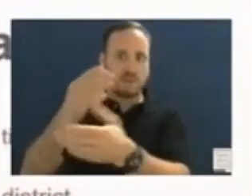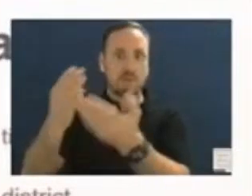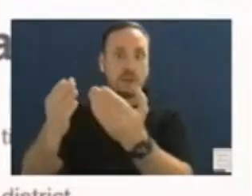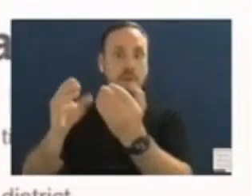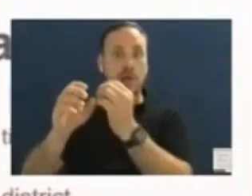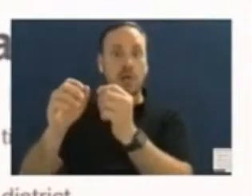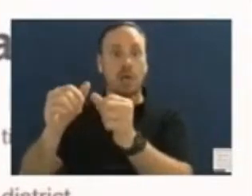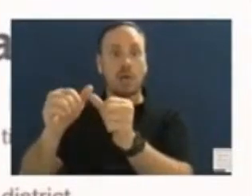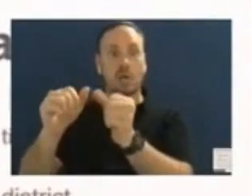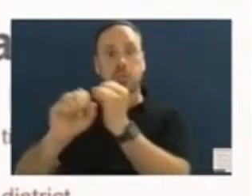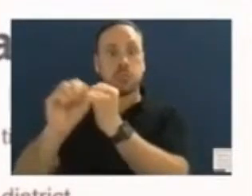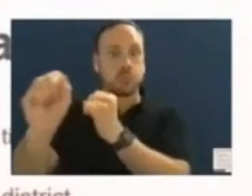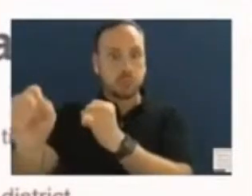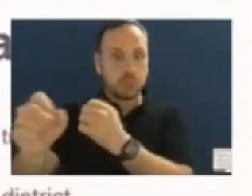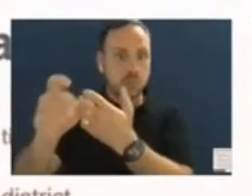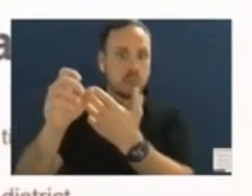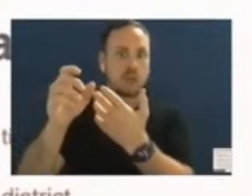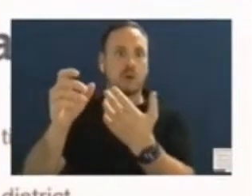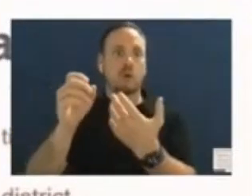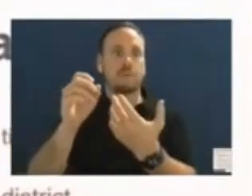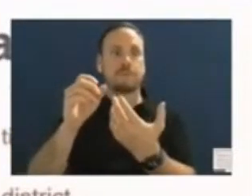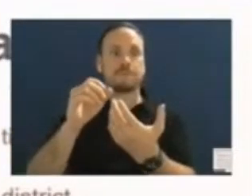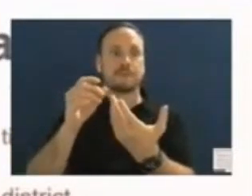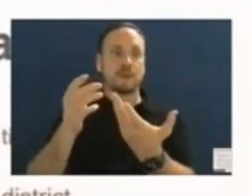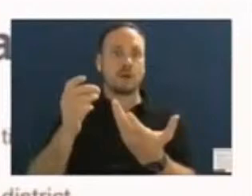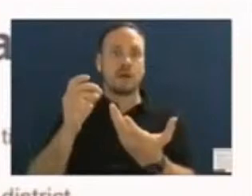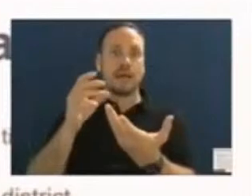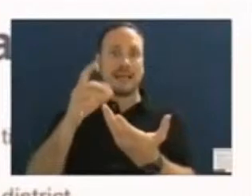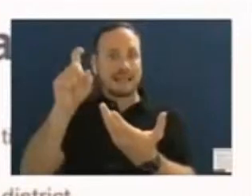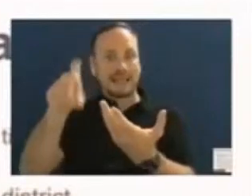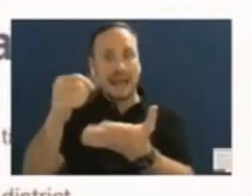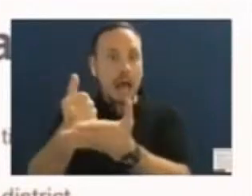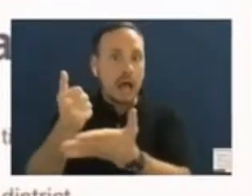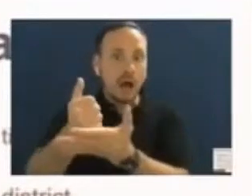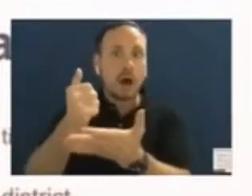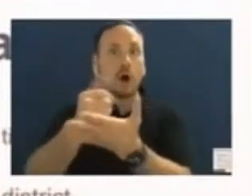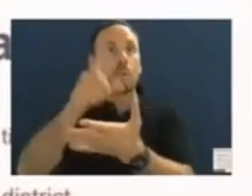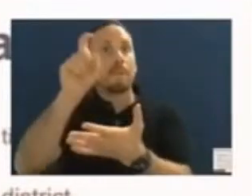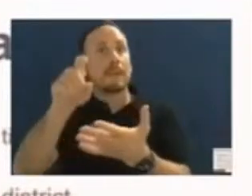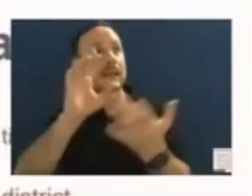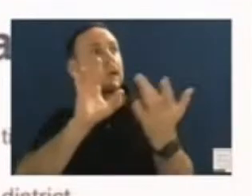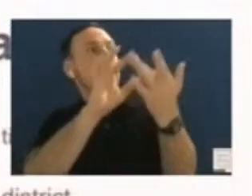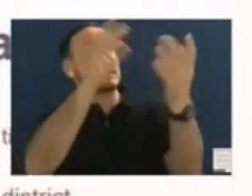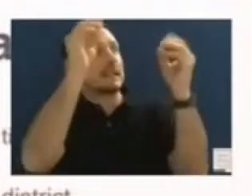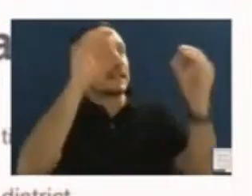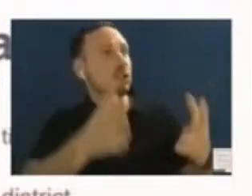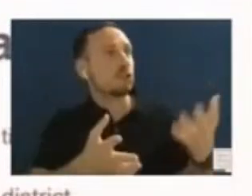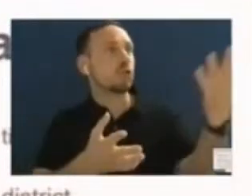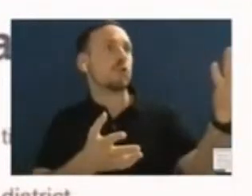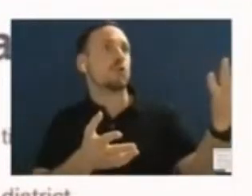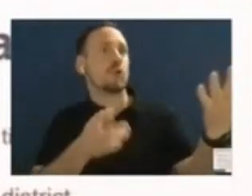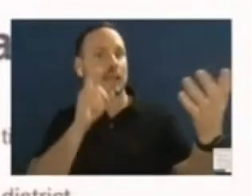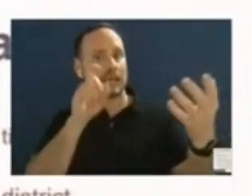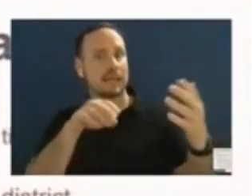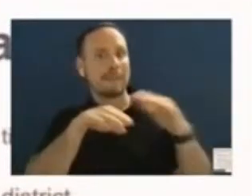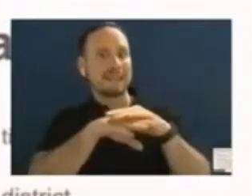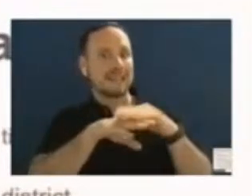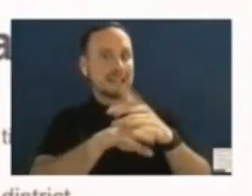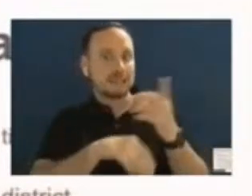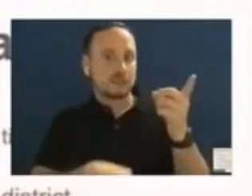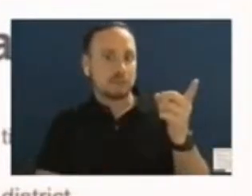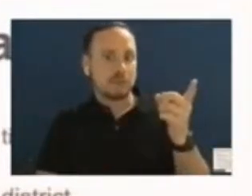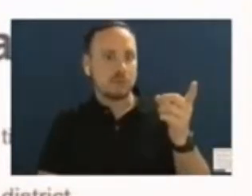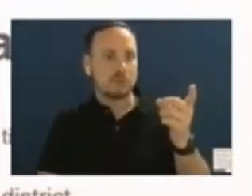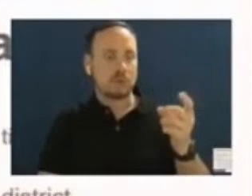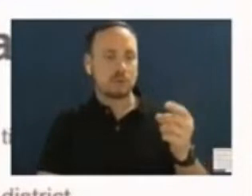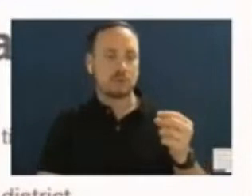intentions to ensure that their teachers are accessible to them on screen in the event that they have any questions. How that plays out across our homes in